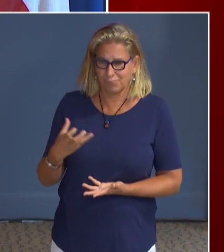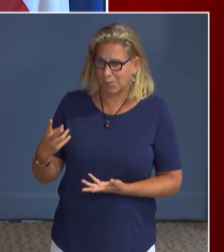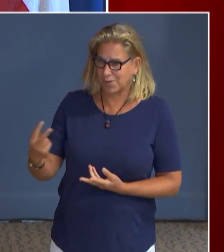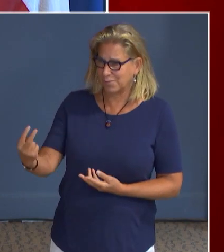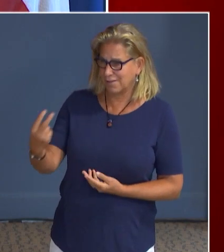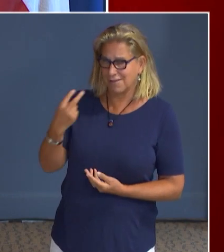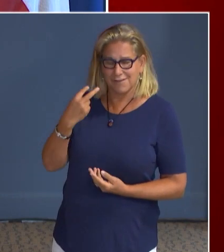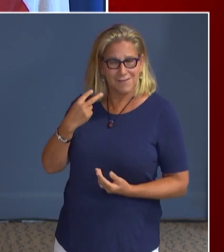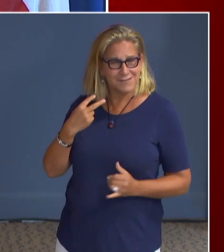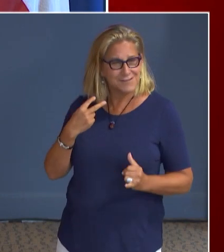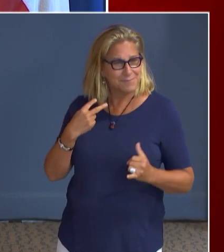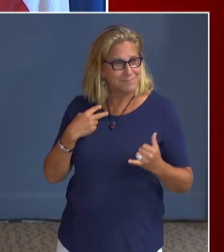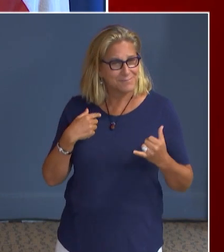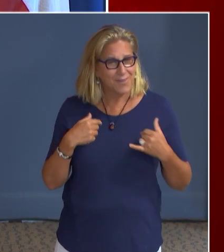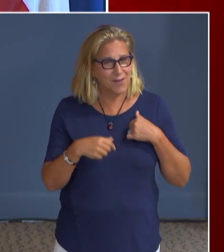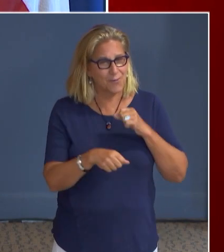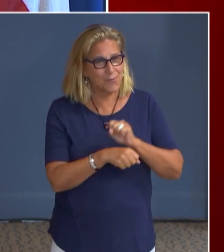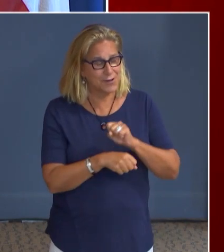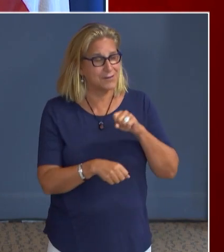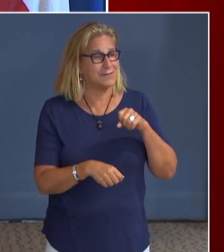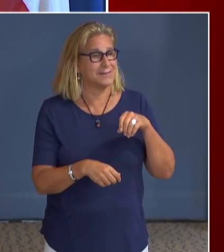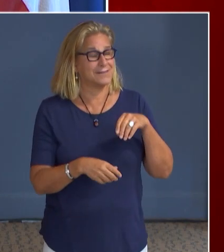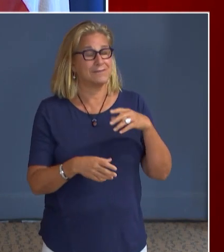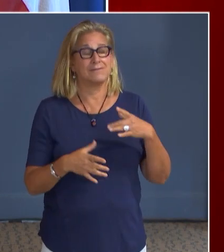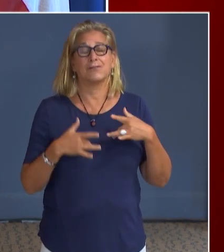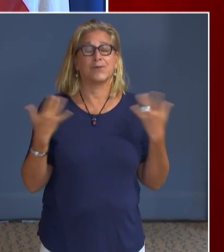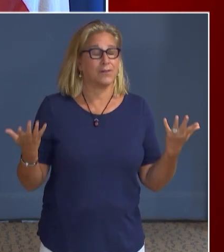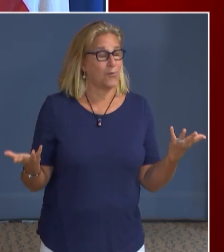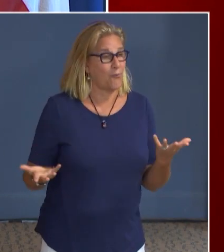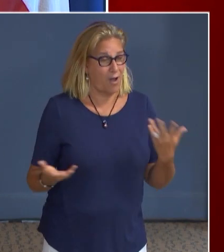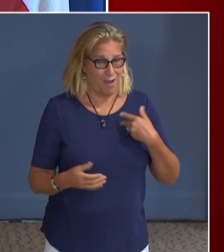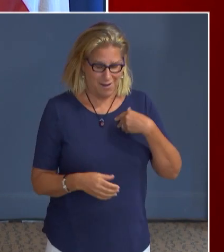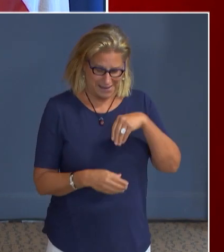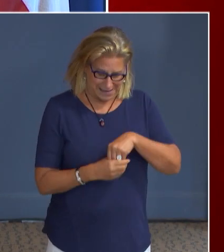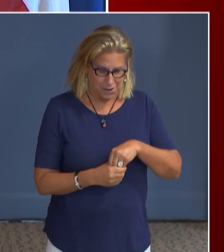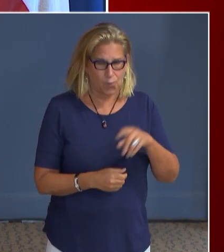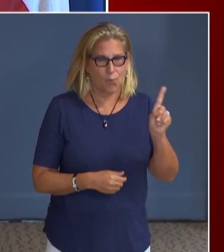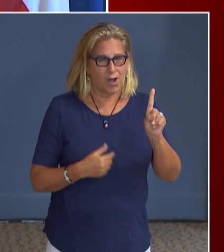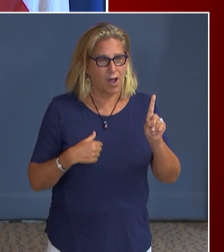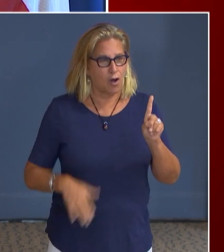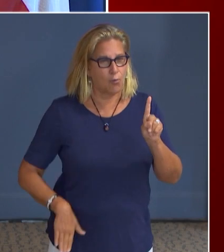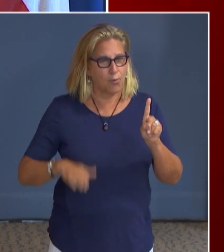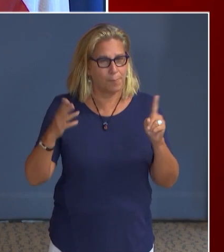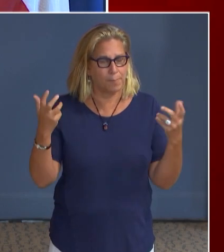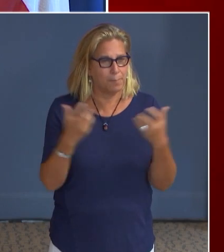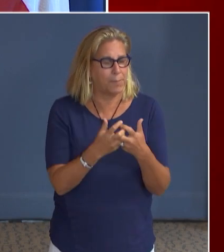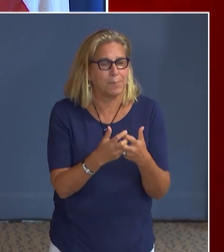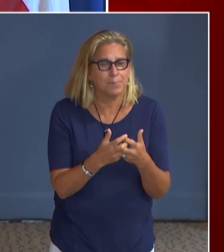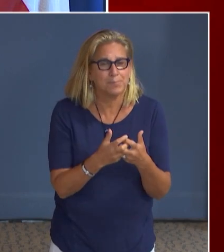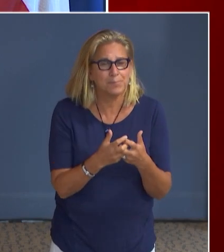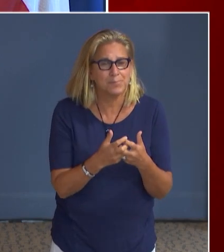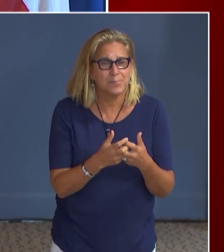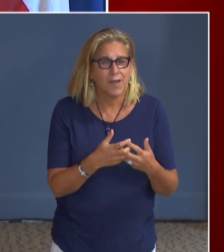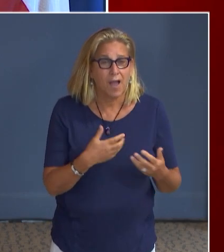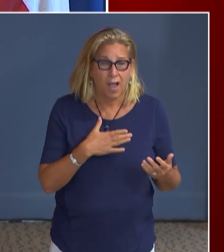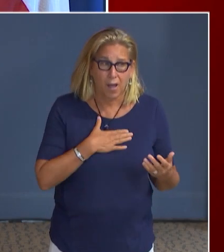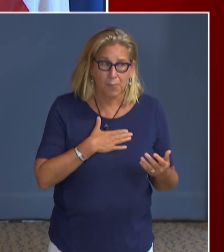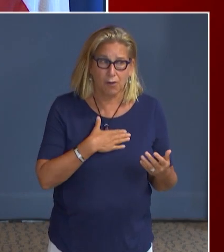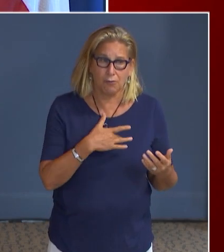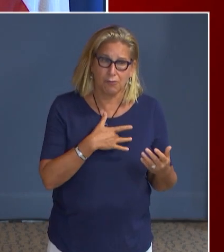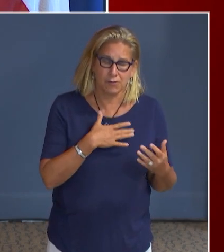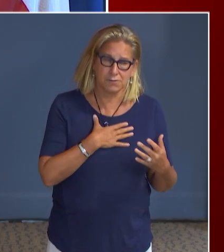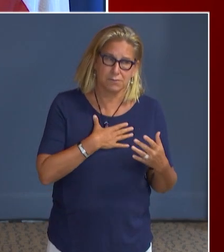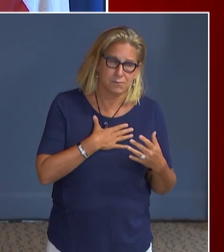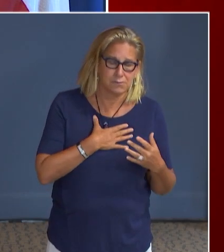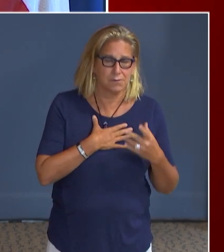here where I grew up. So, if you have a heart for serving your public, don't